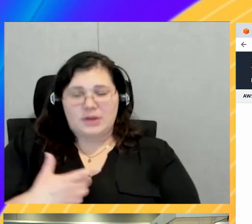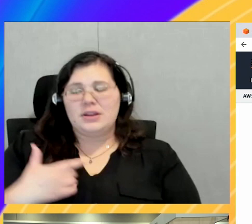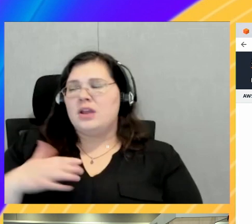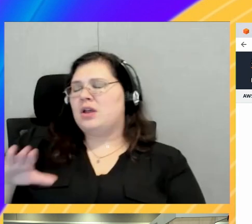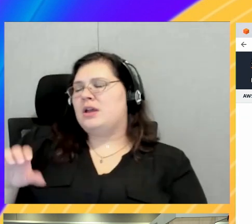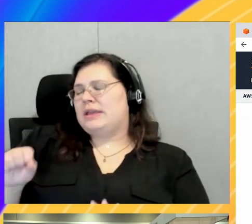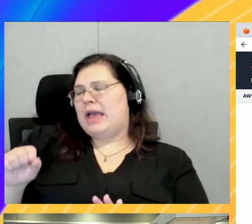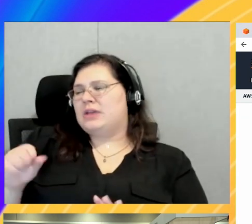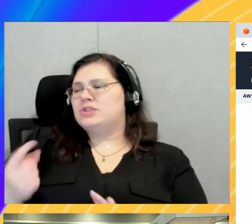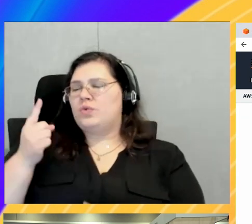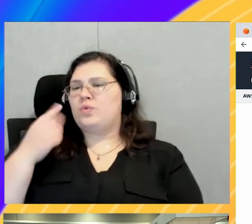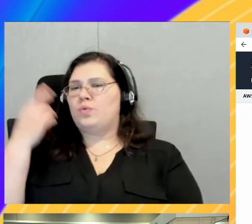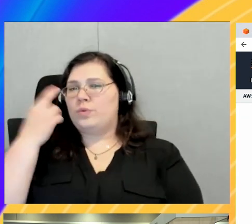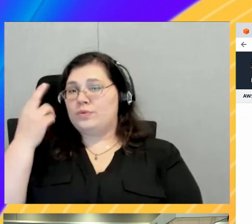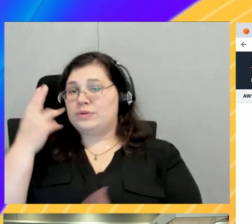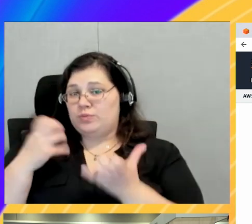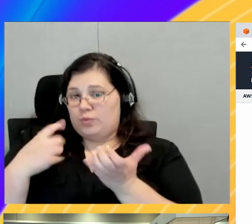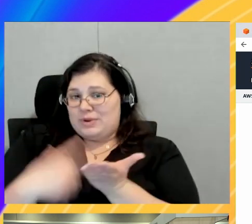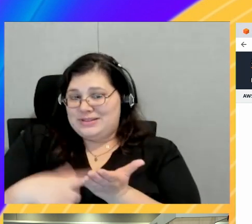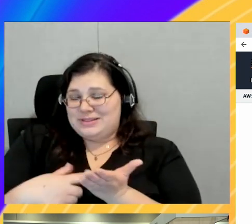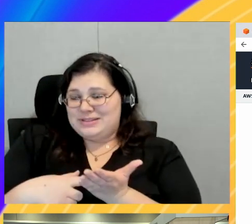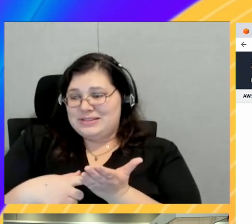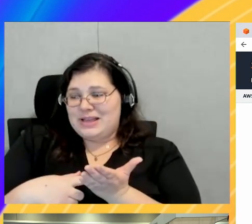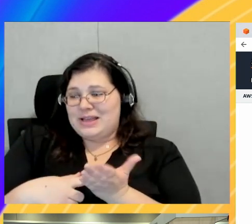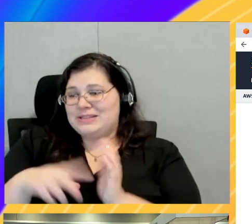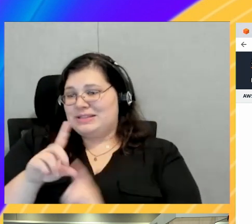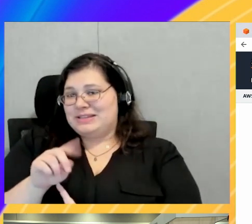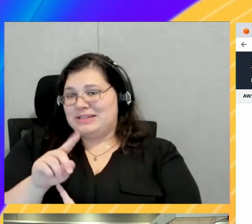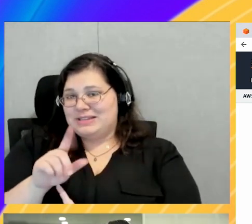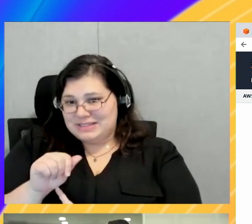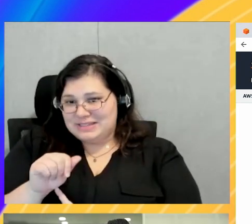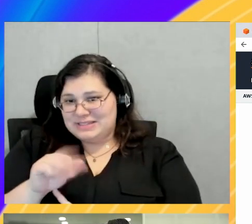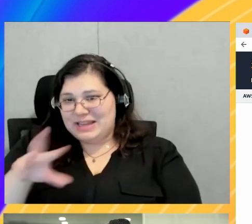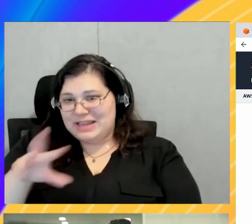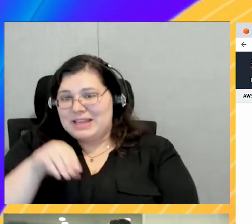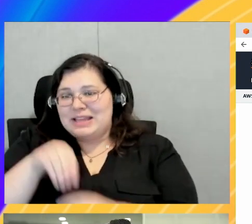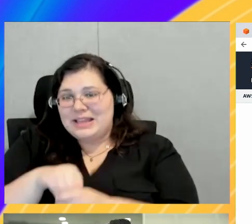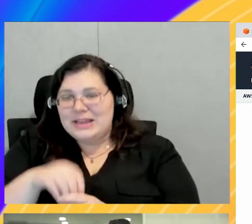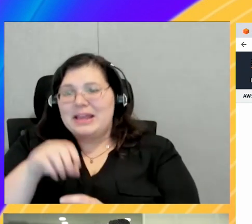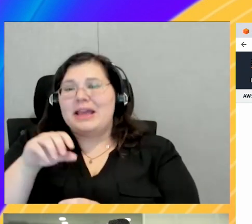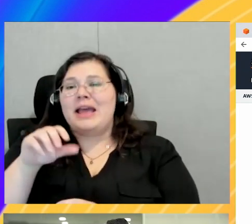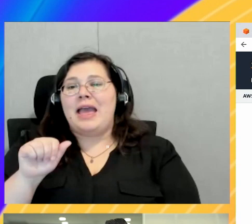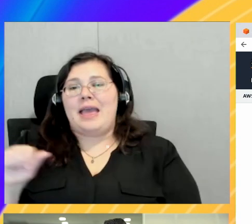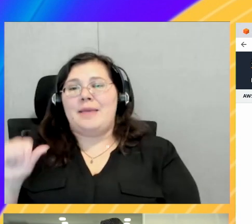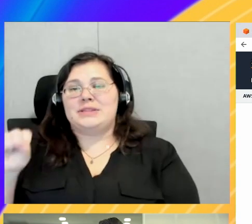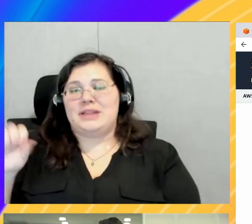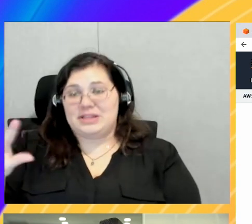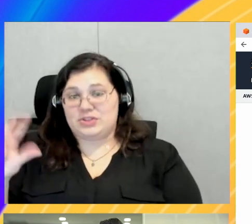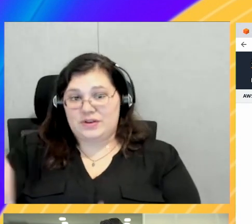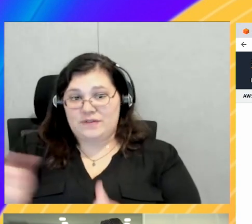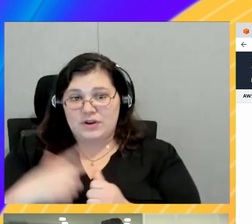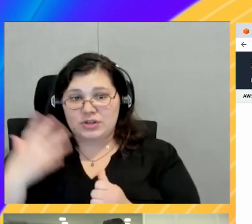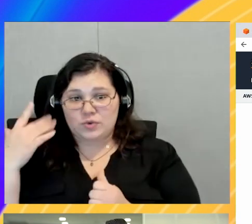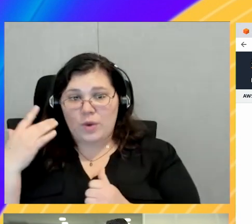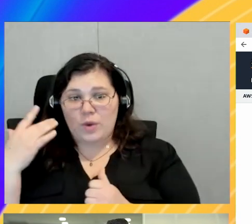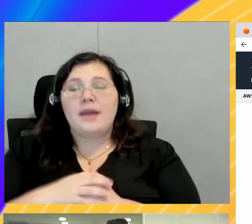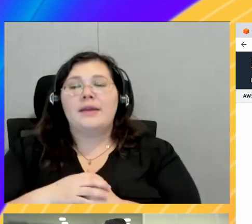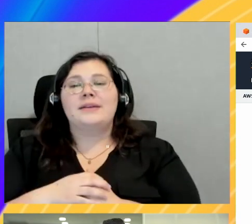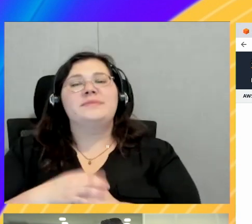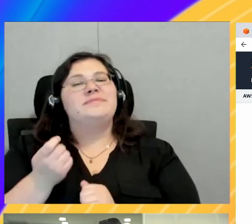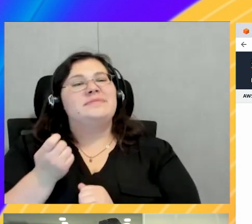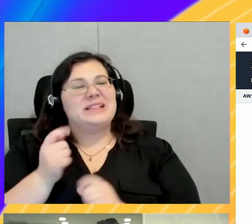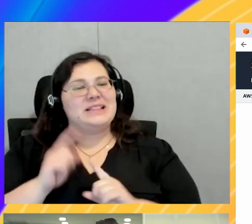we wanted to talk about data residing within Amazon S3 first is because it's a bit different.